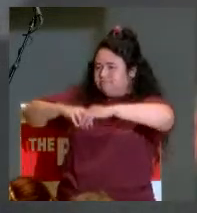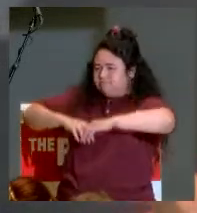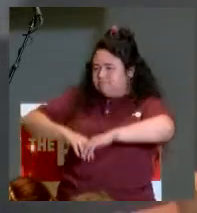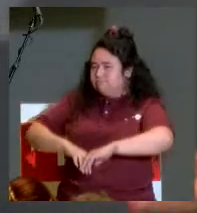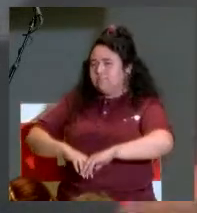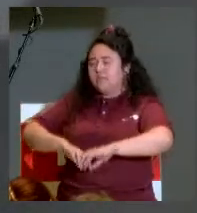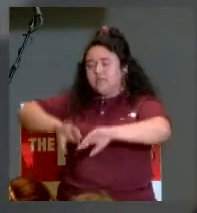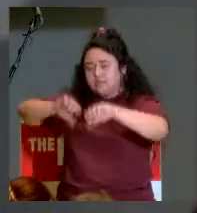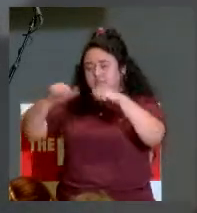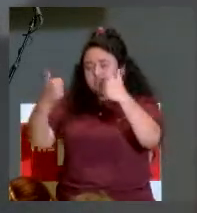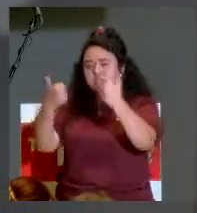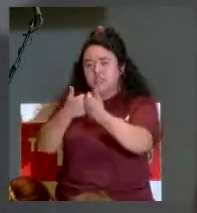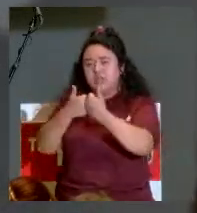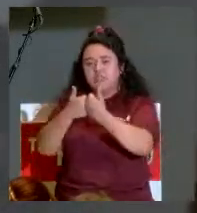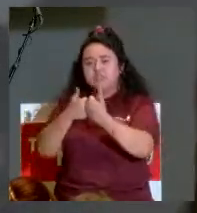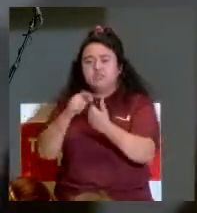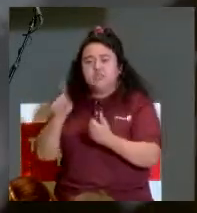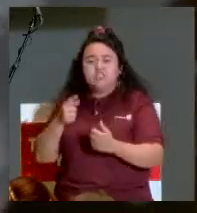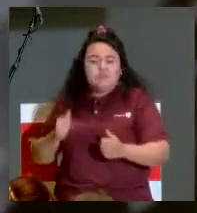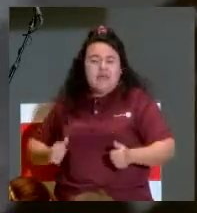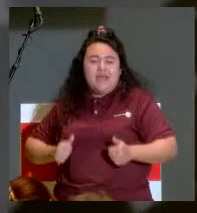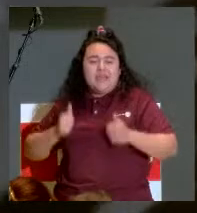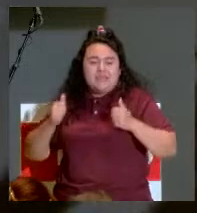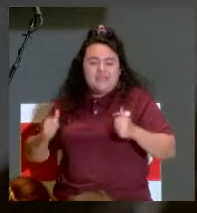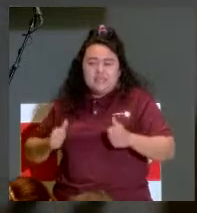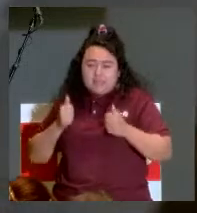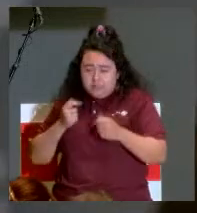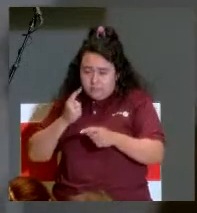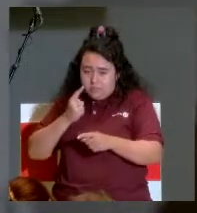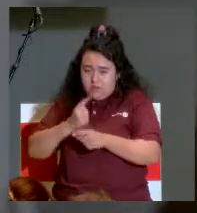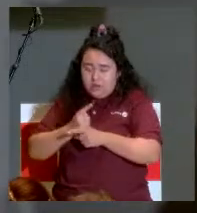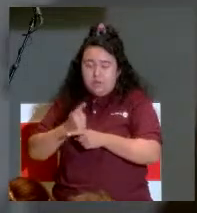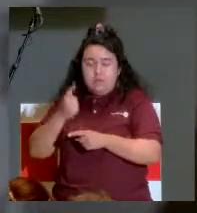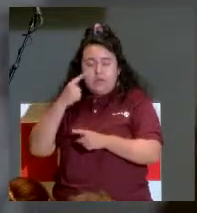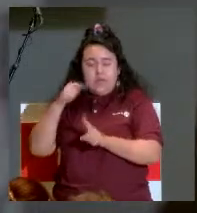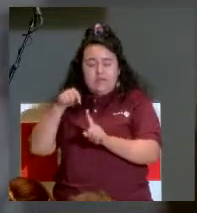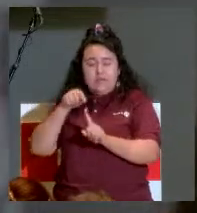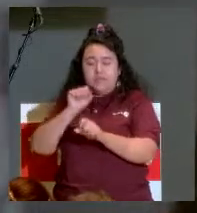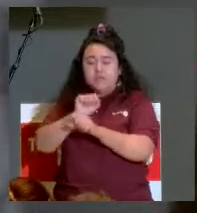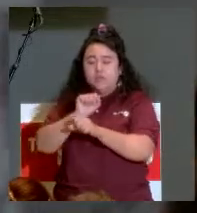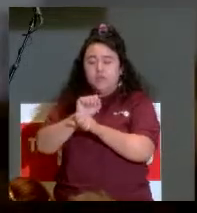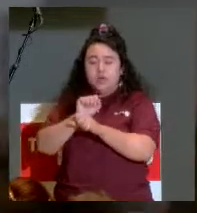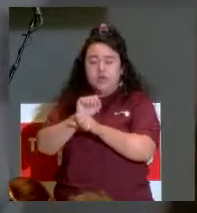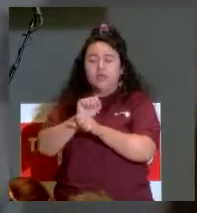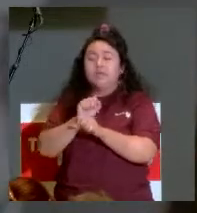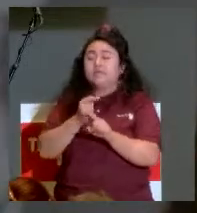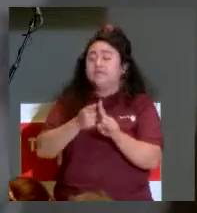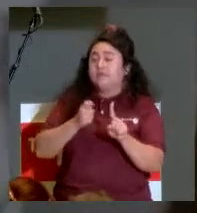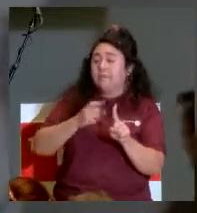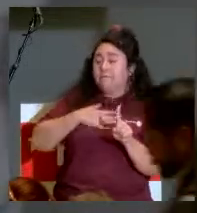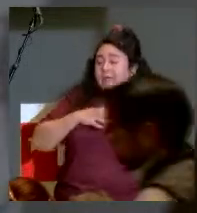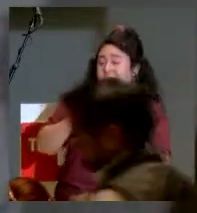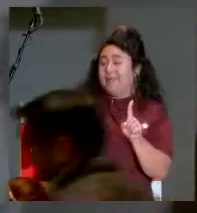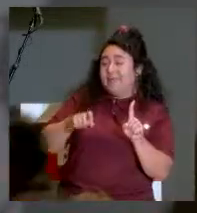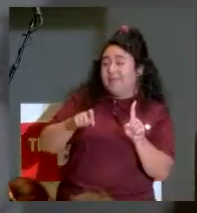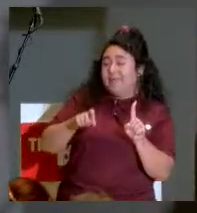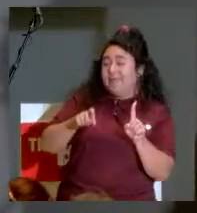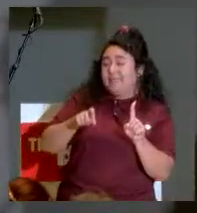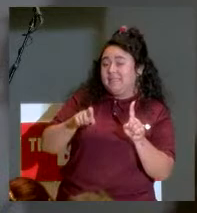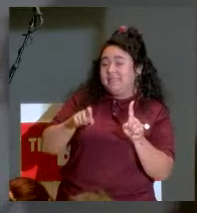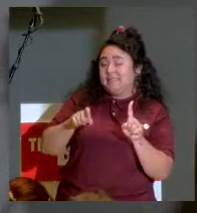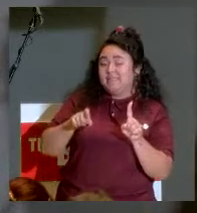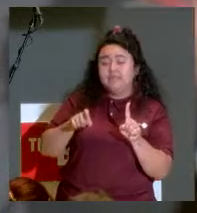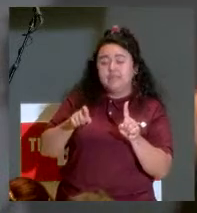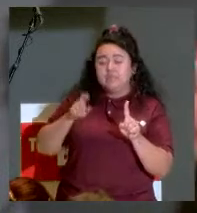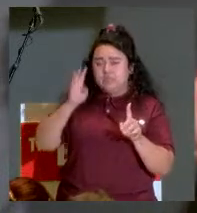and challenging just by existing, right? Mm-hmm. But I think the work rises from my need to, you